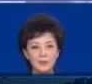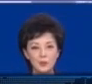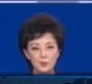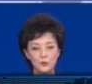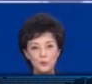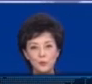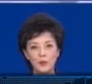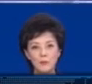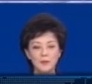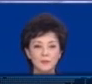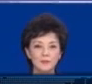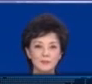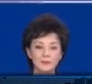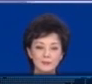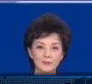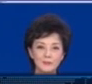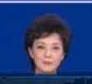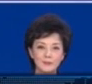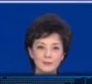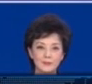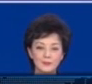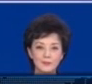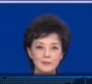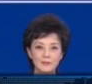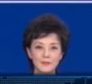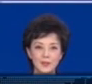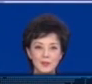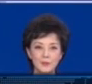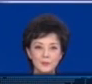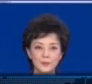Please keep up with our work. We will win the battle.